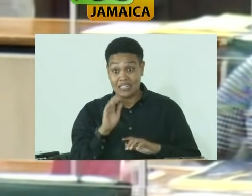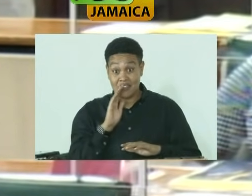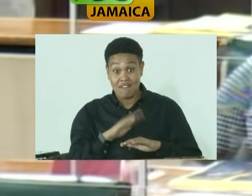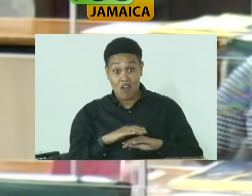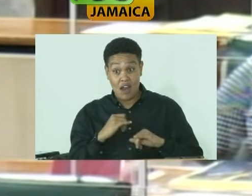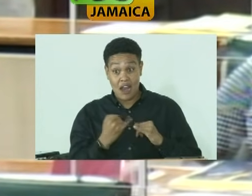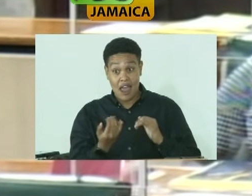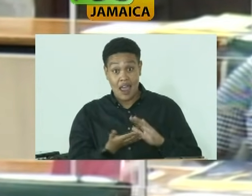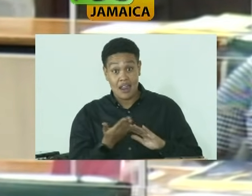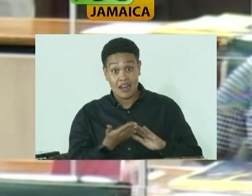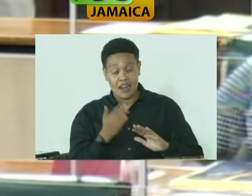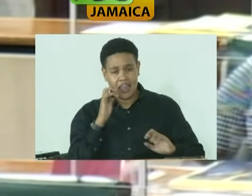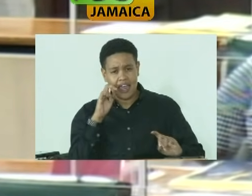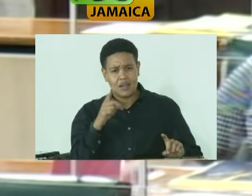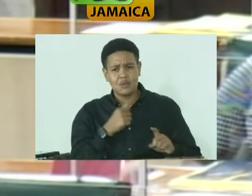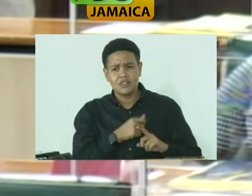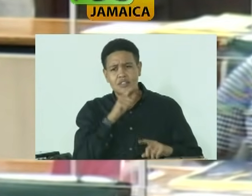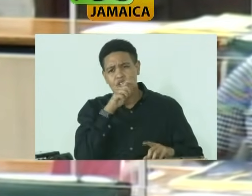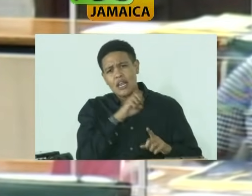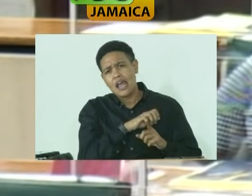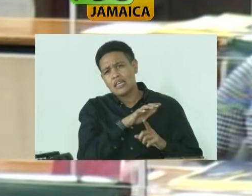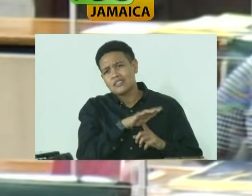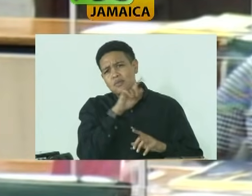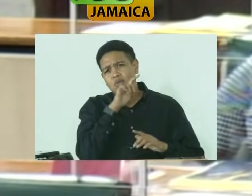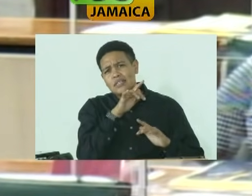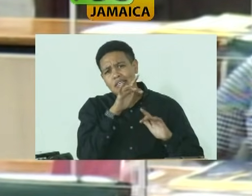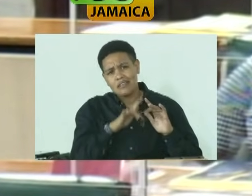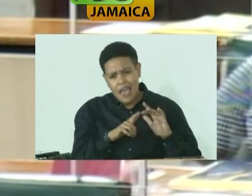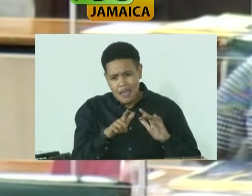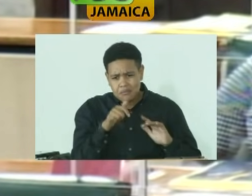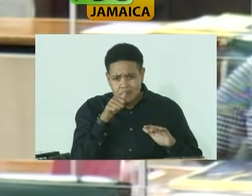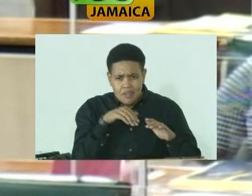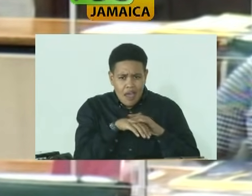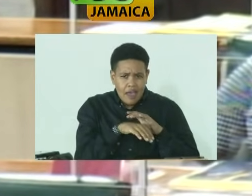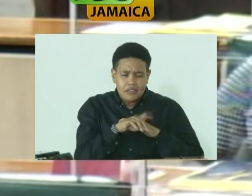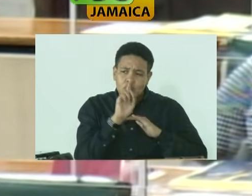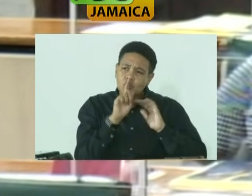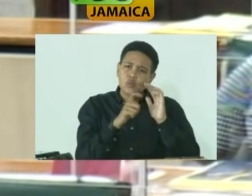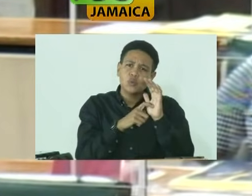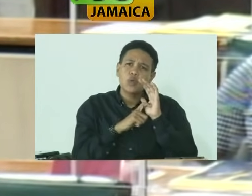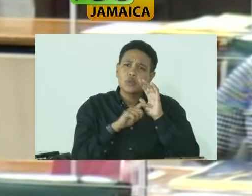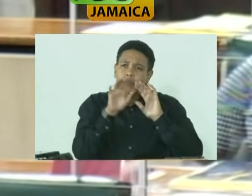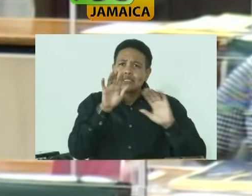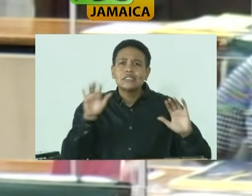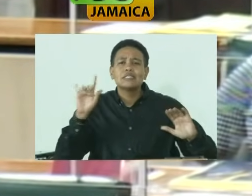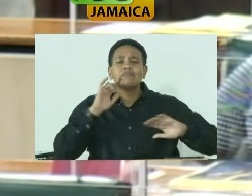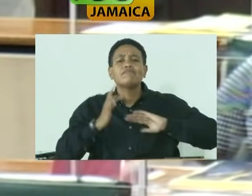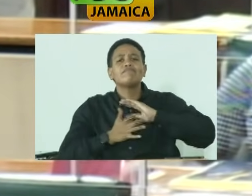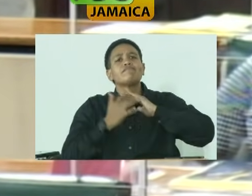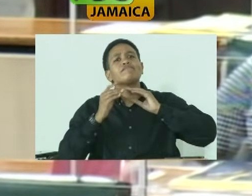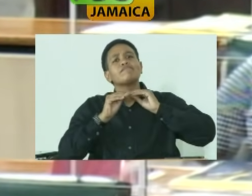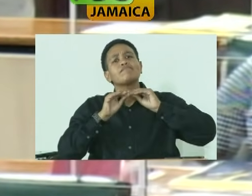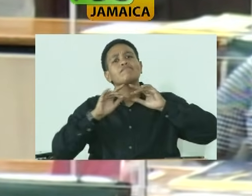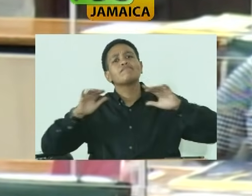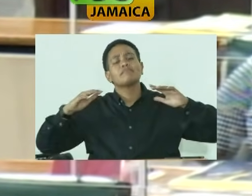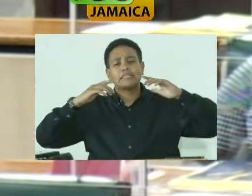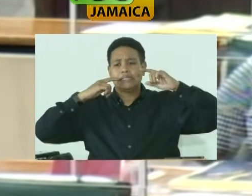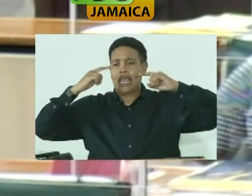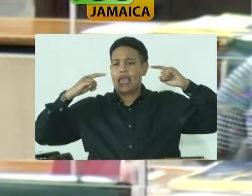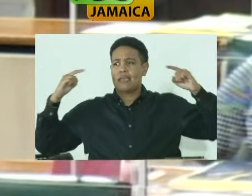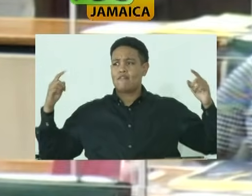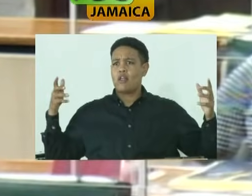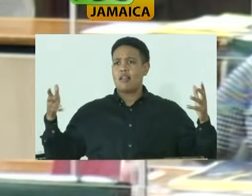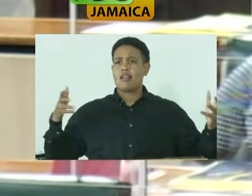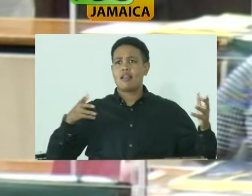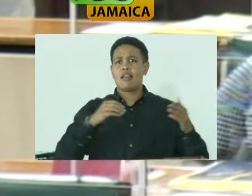online education has exposed the gaps in access to the requisite technology across the diverse households